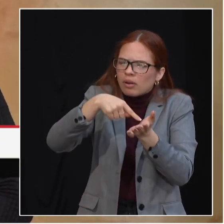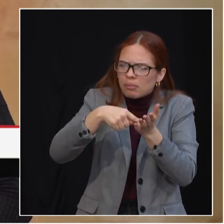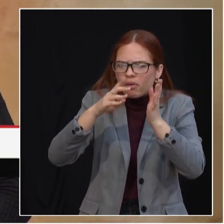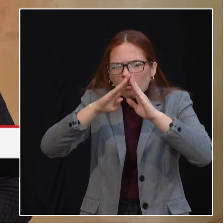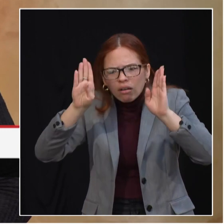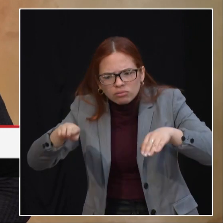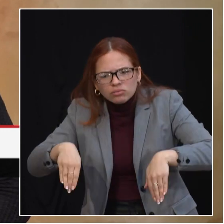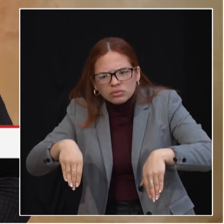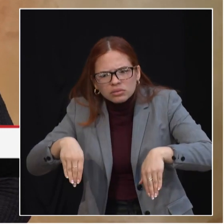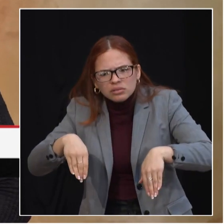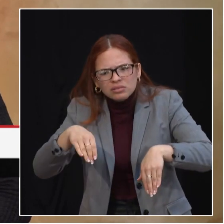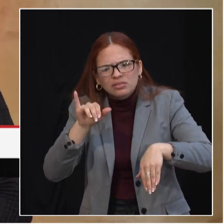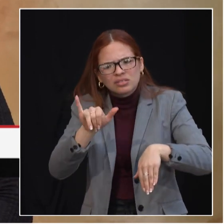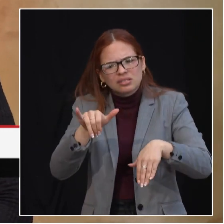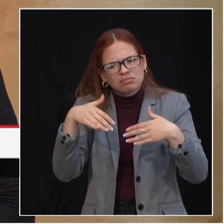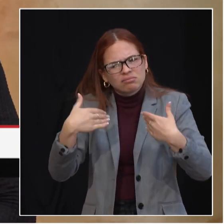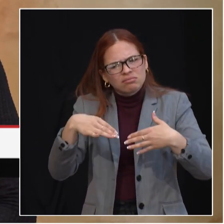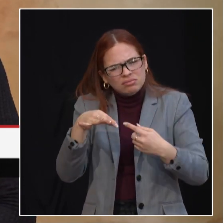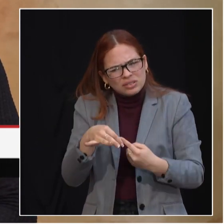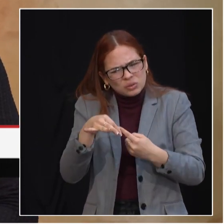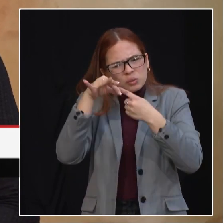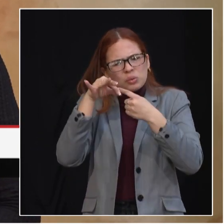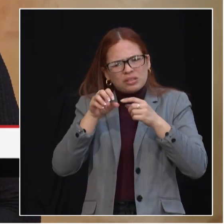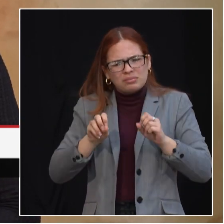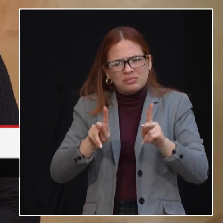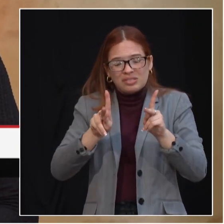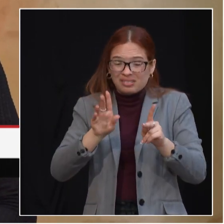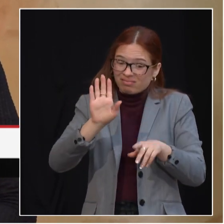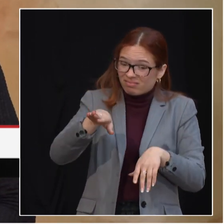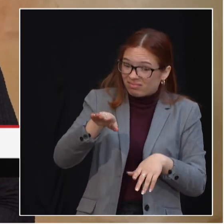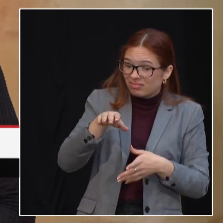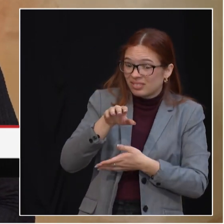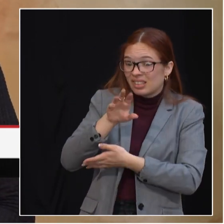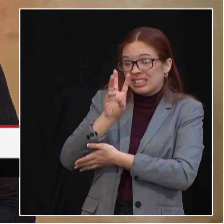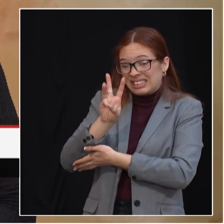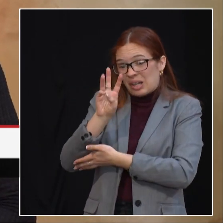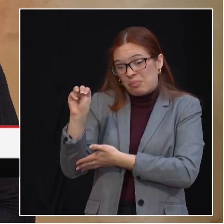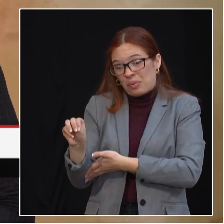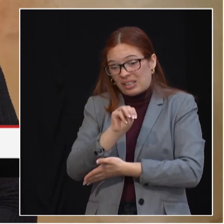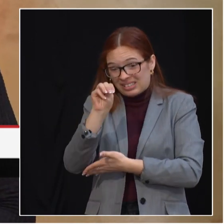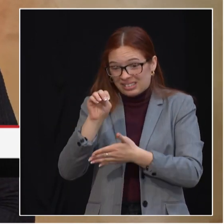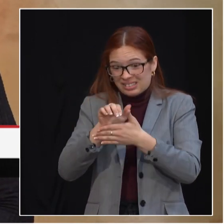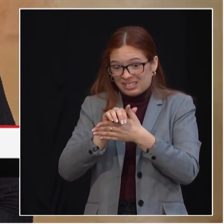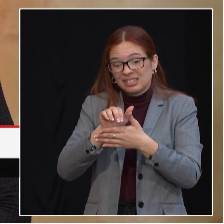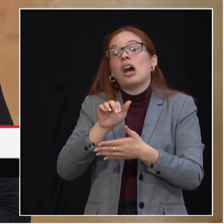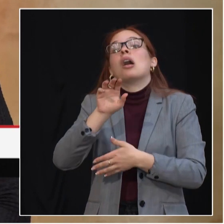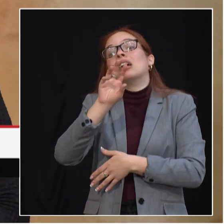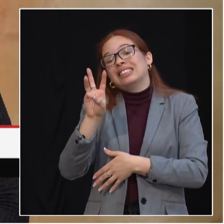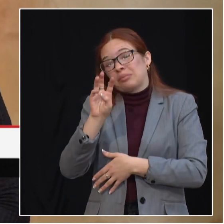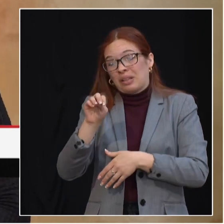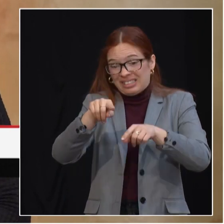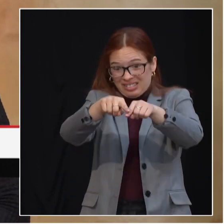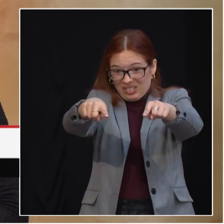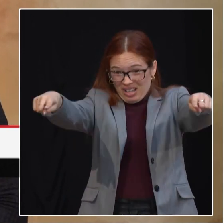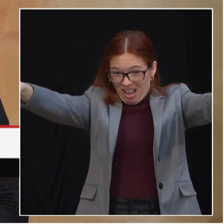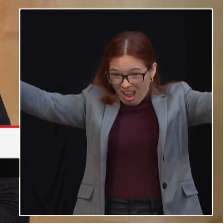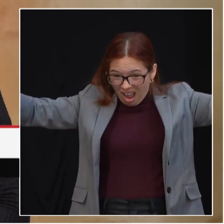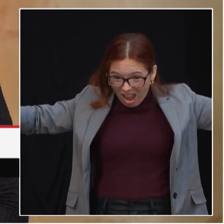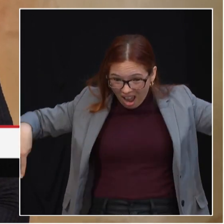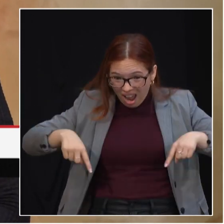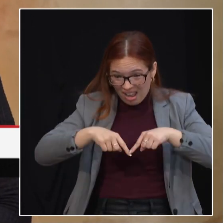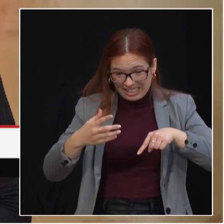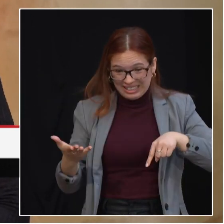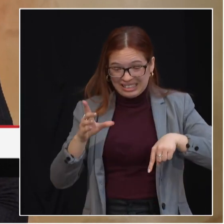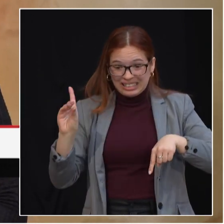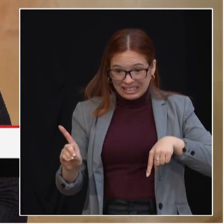estimated 6 million square feet of underutilized land in the district. And over the last 18 months, OP has worked